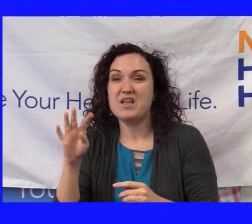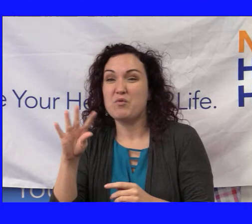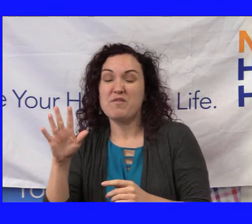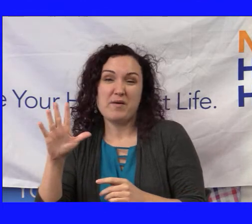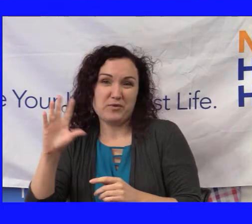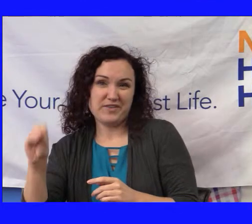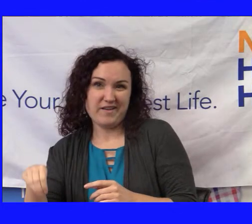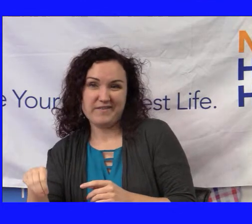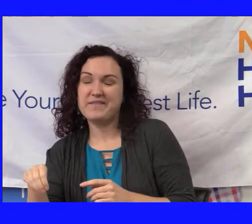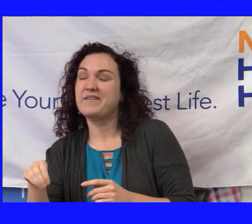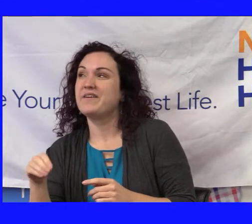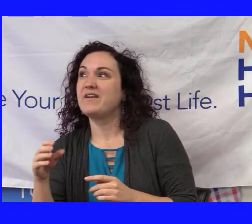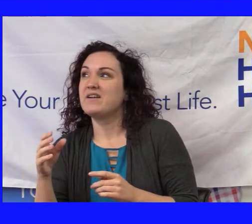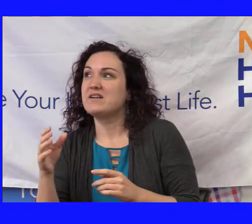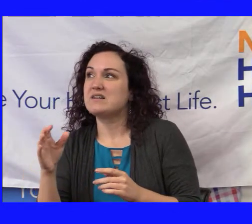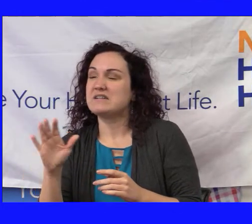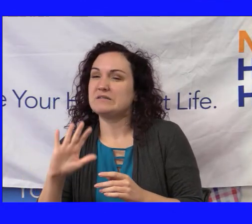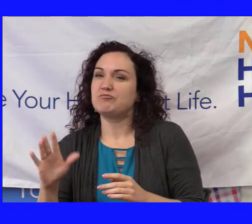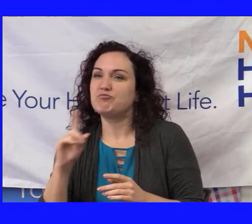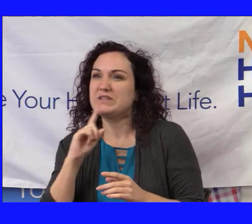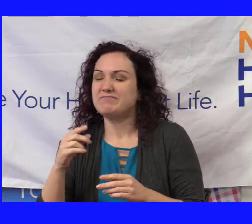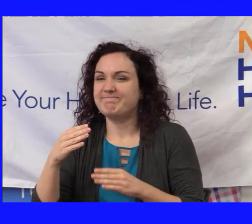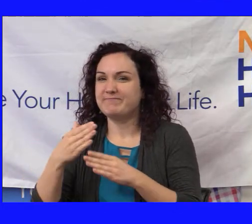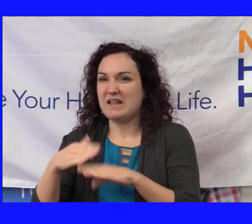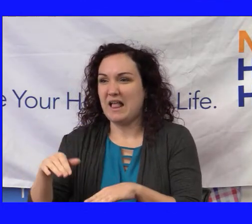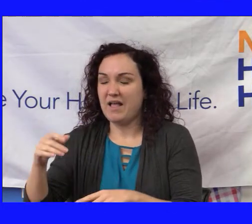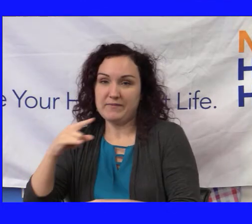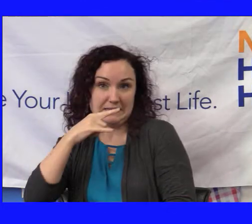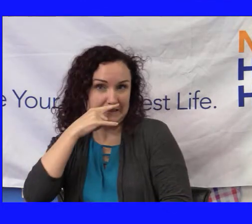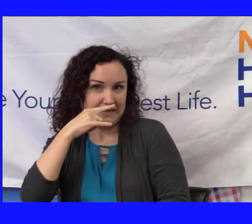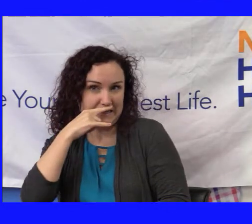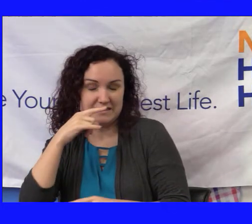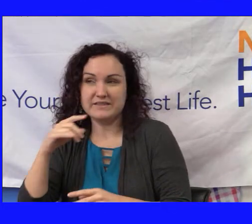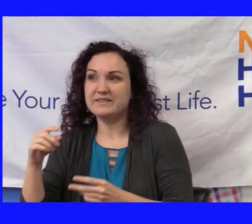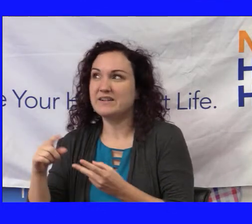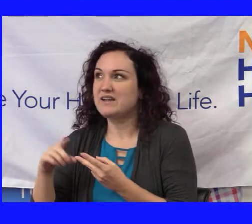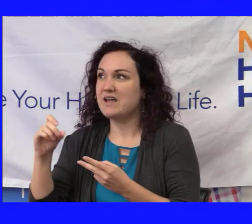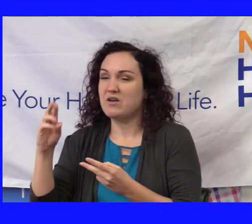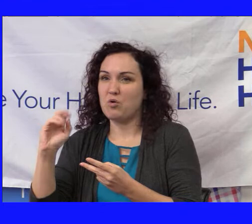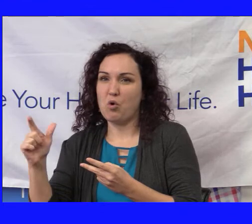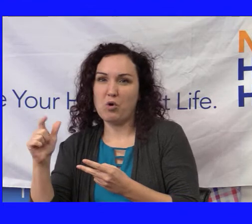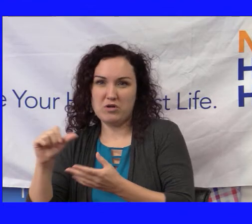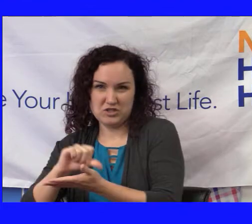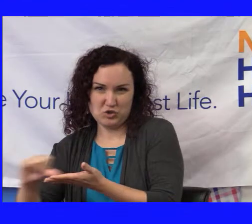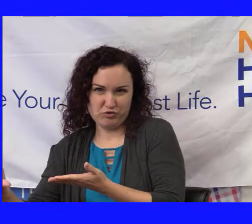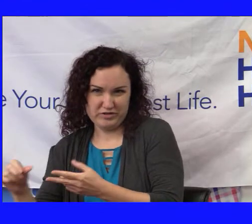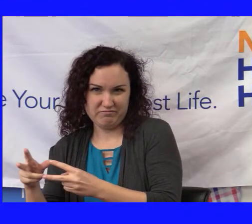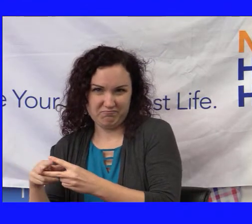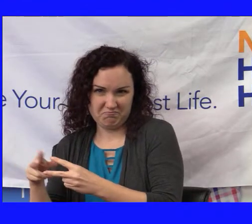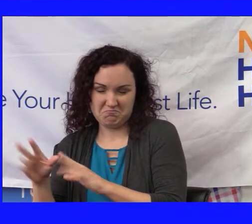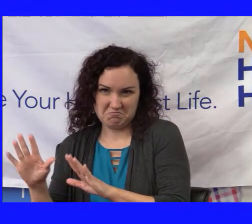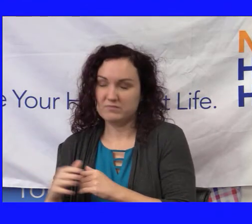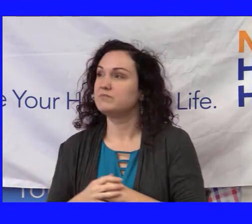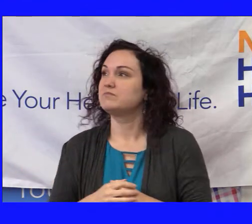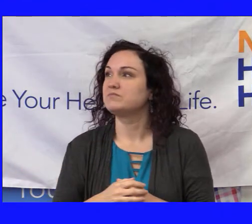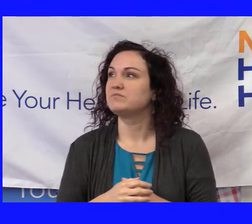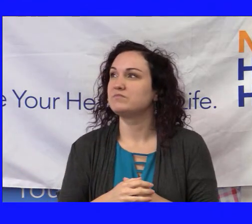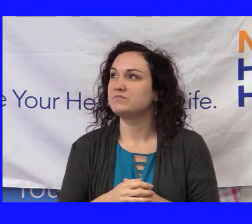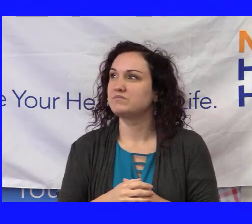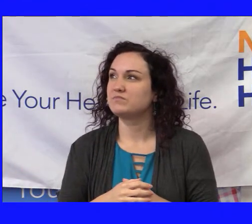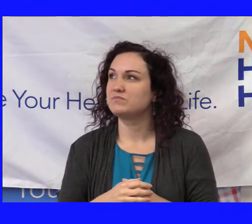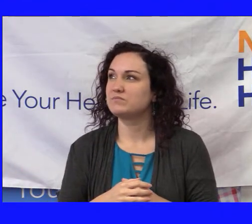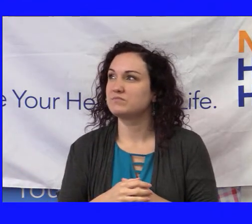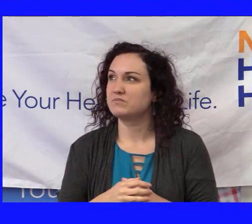that, 35% is split between pediatric and oral and maxillofacial surgery. We do lots of